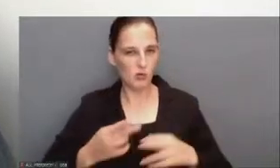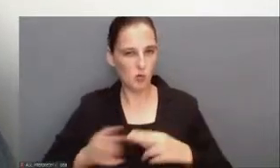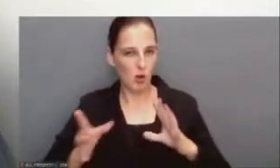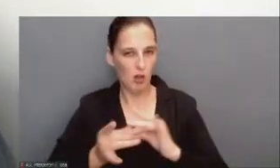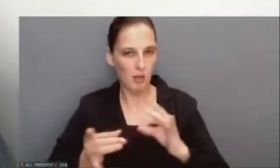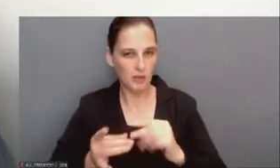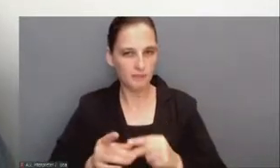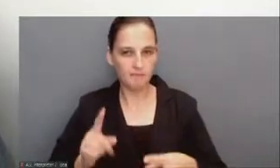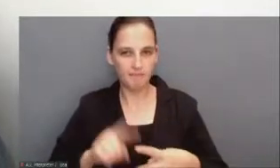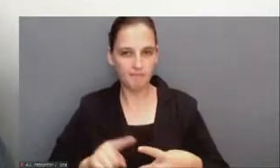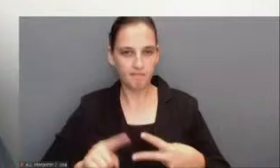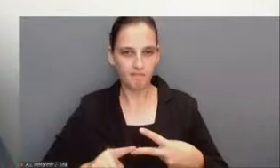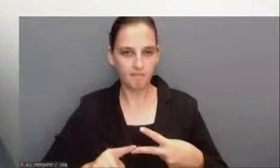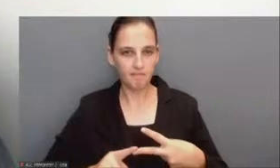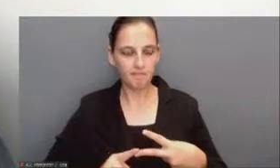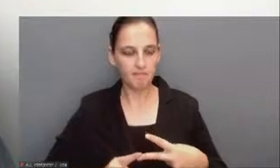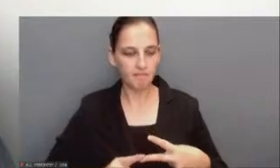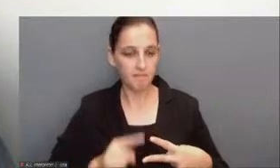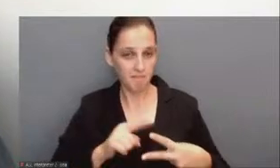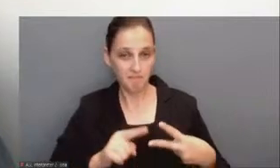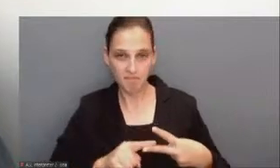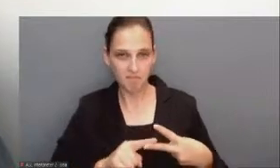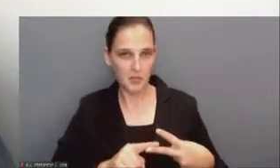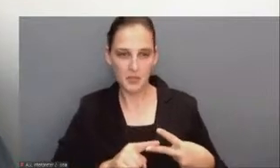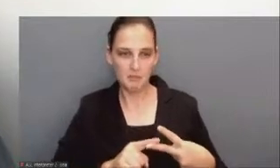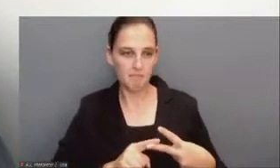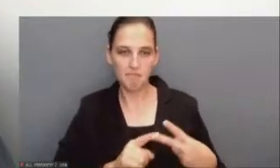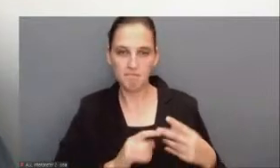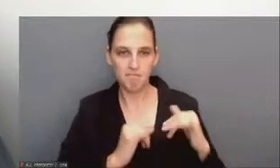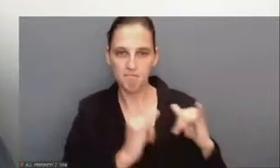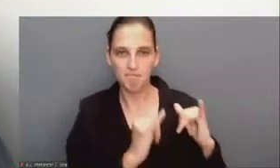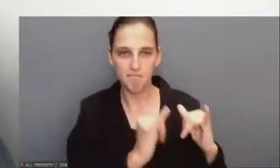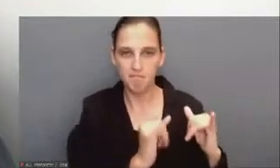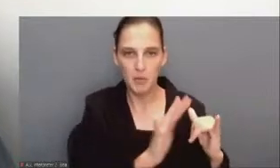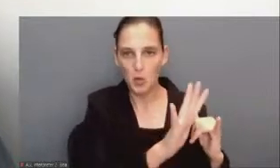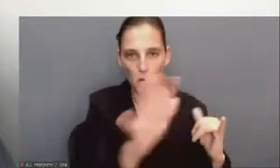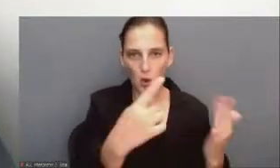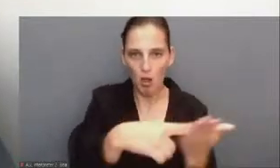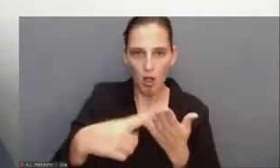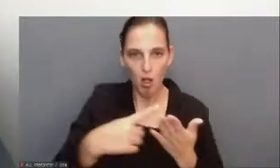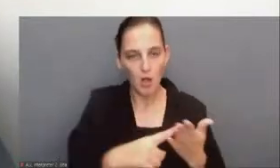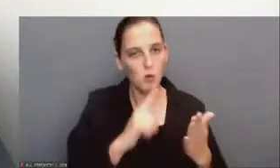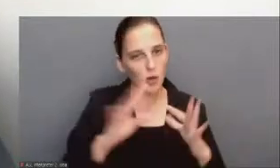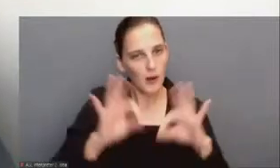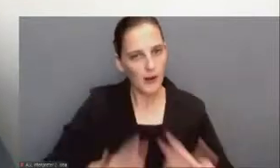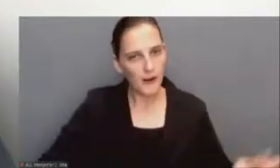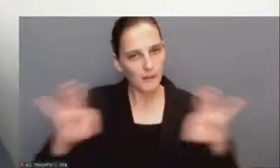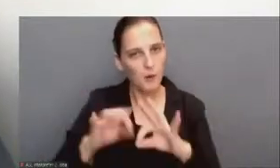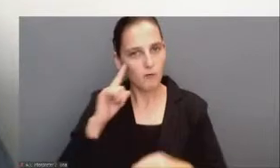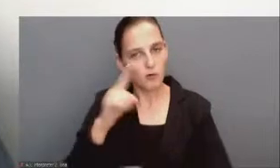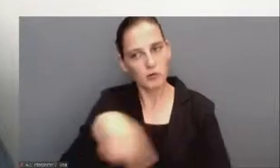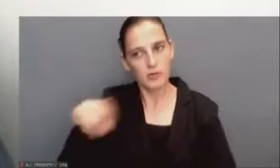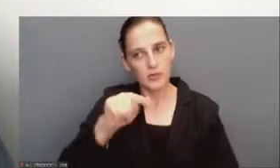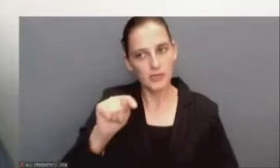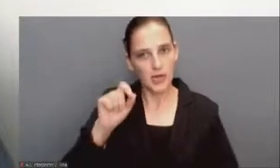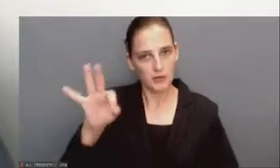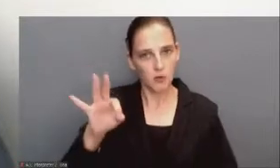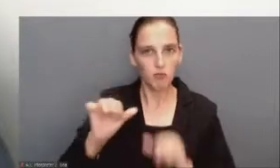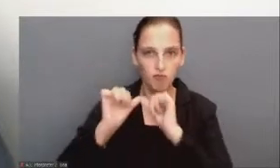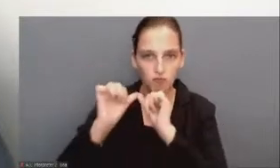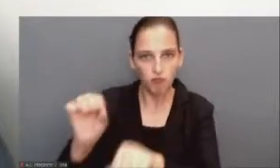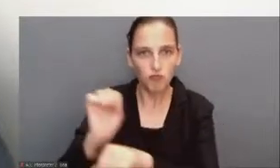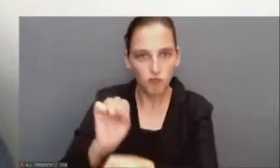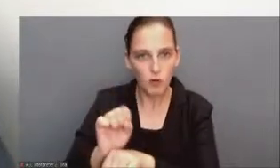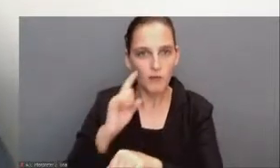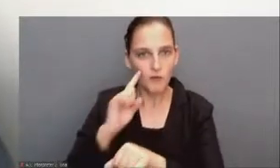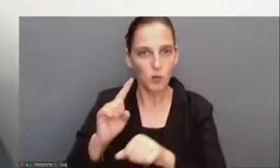think stand in direct continuity with today's discussion and are of central relevance for the task force ongoing work on the federal crisis standard of care. And